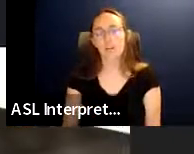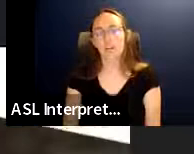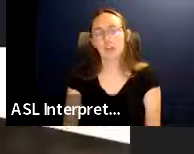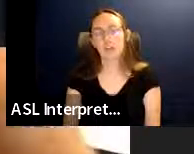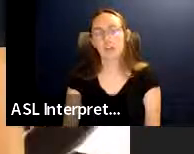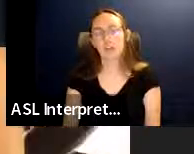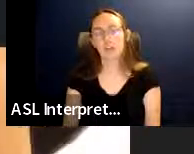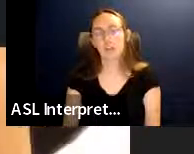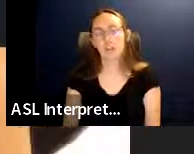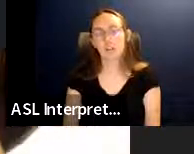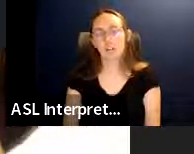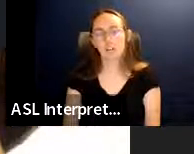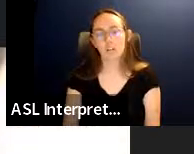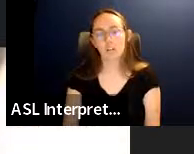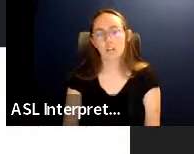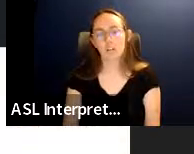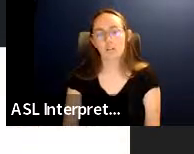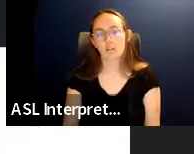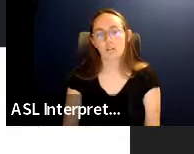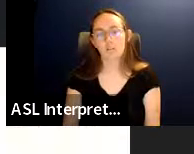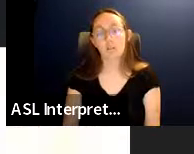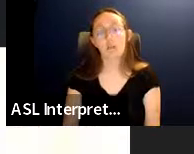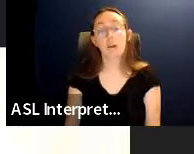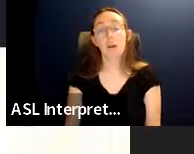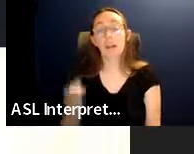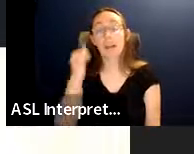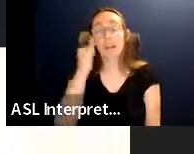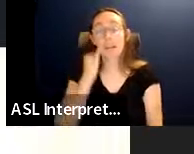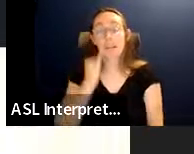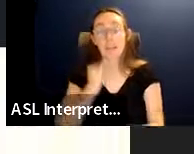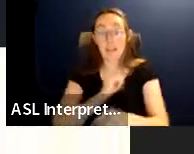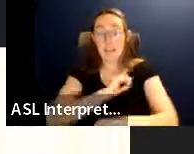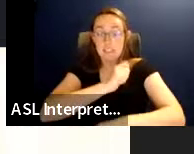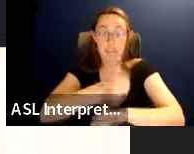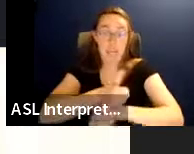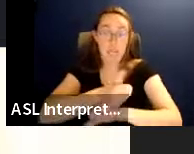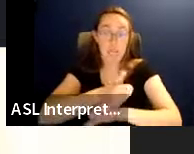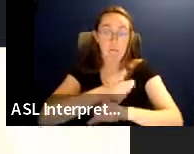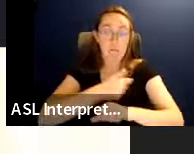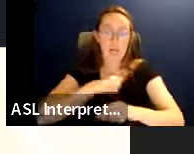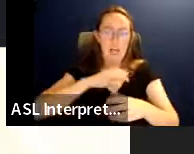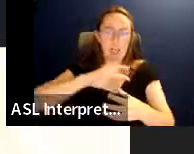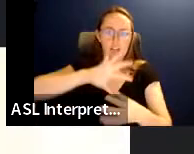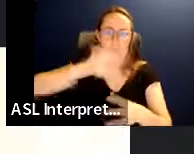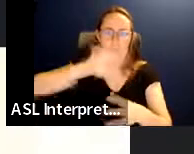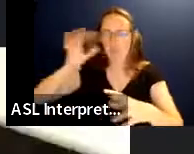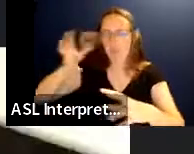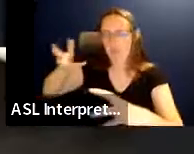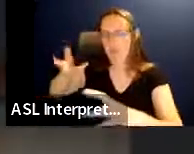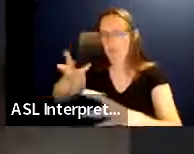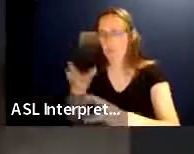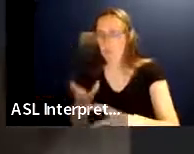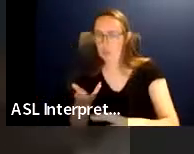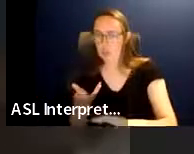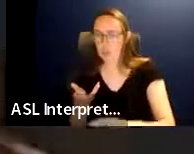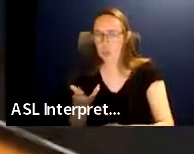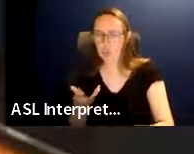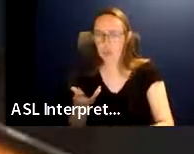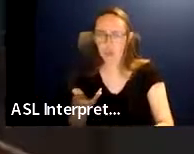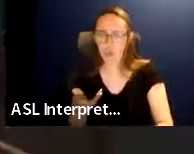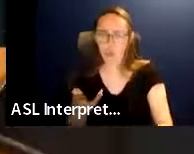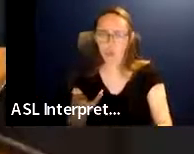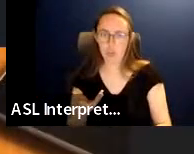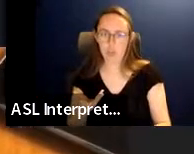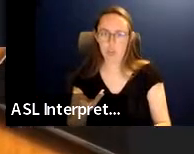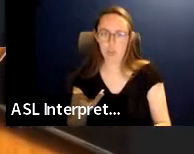is that if I take this setup and I rotate it around with the upside down elbow, I